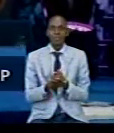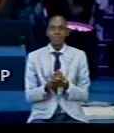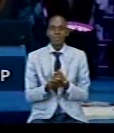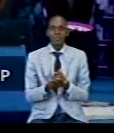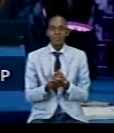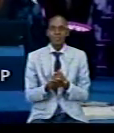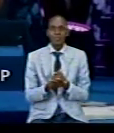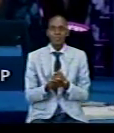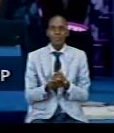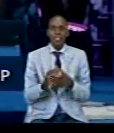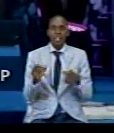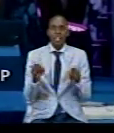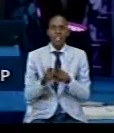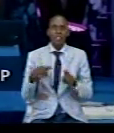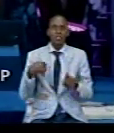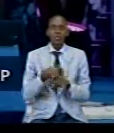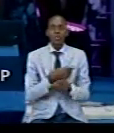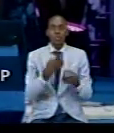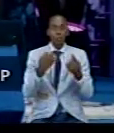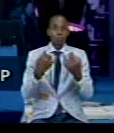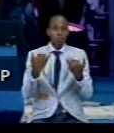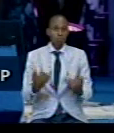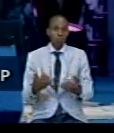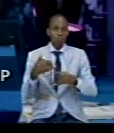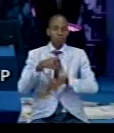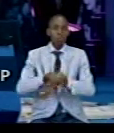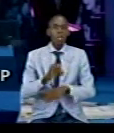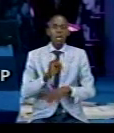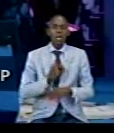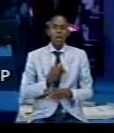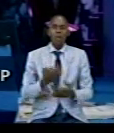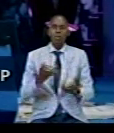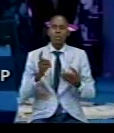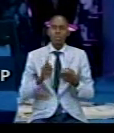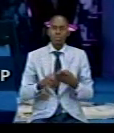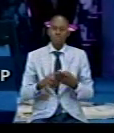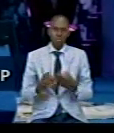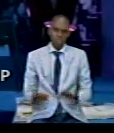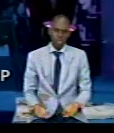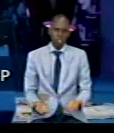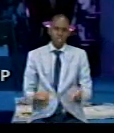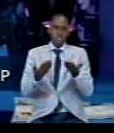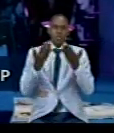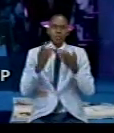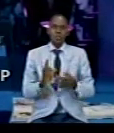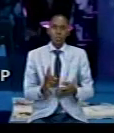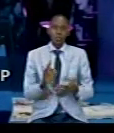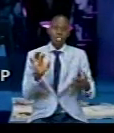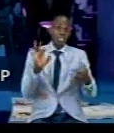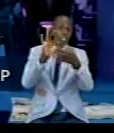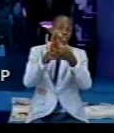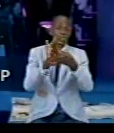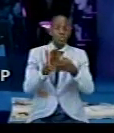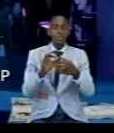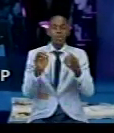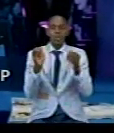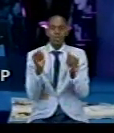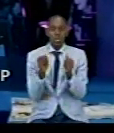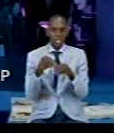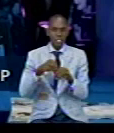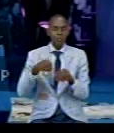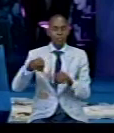As we come tonight, I want to link you up in fellowship with the Heavenly Father,